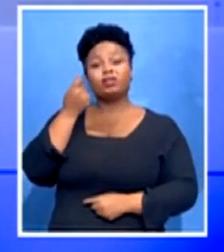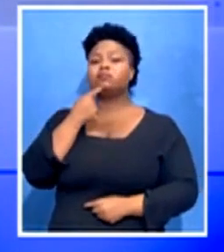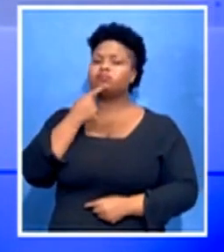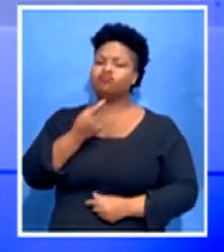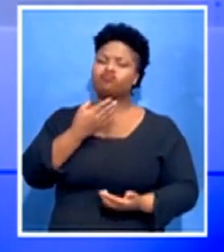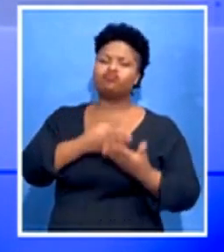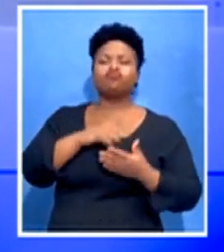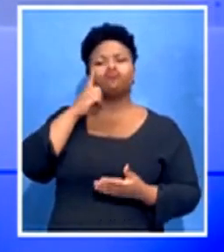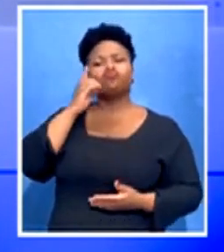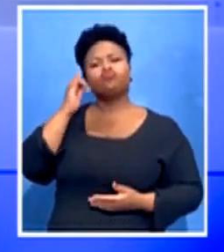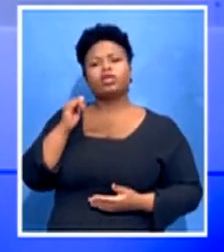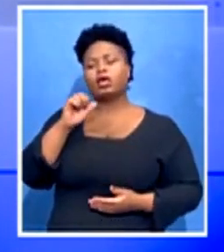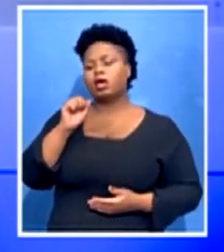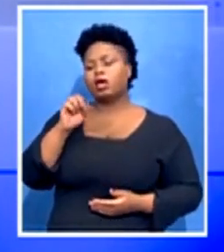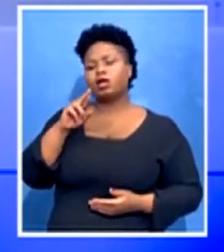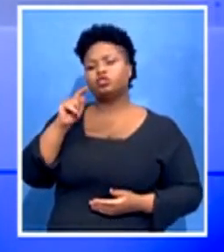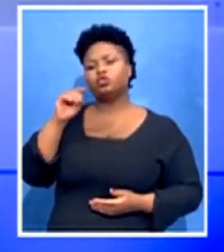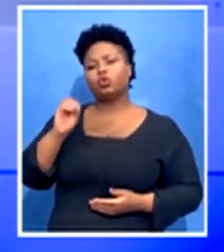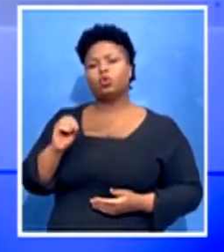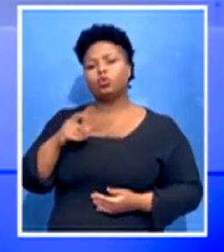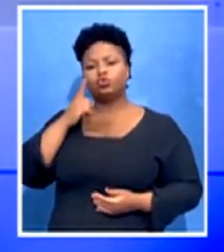office for assistance. It has, however,